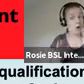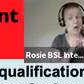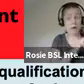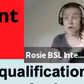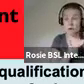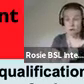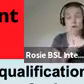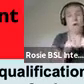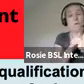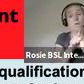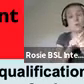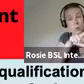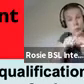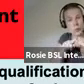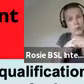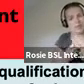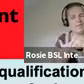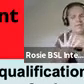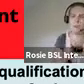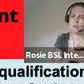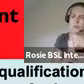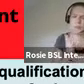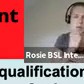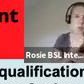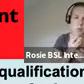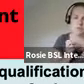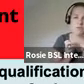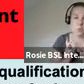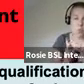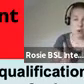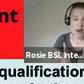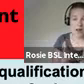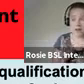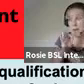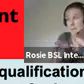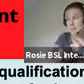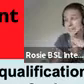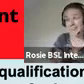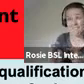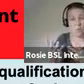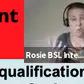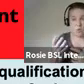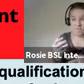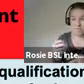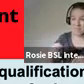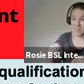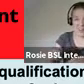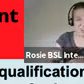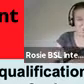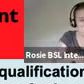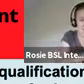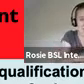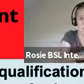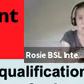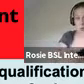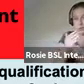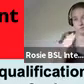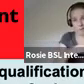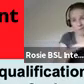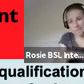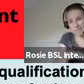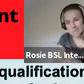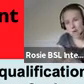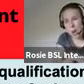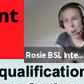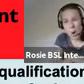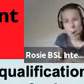can be extremely useful, not only for grassroots practitioners in low and middle income countries,